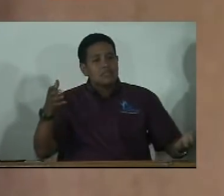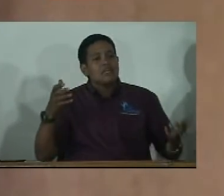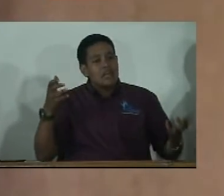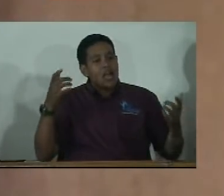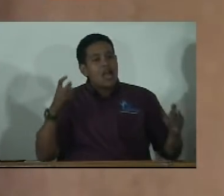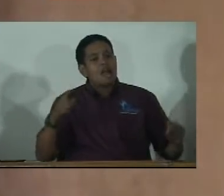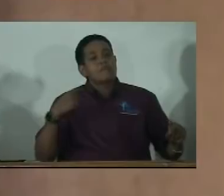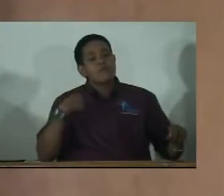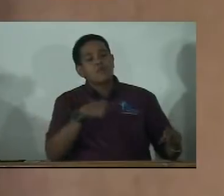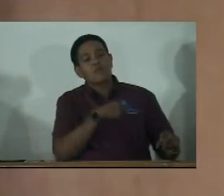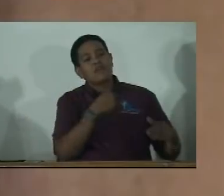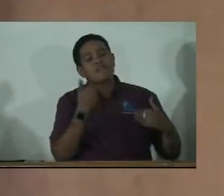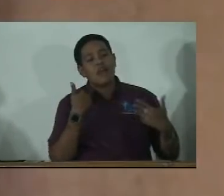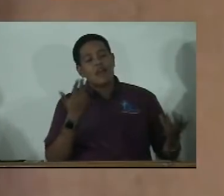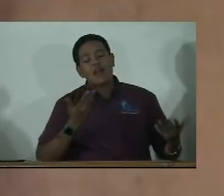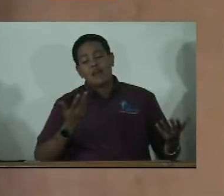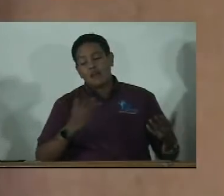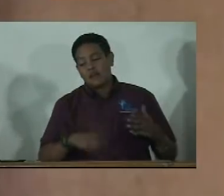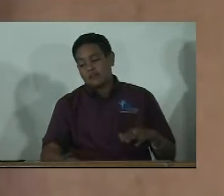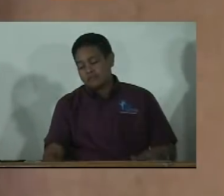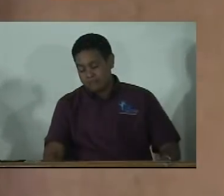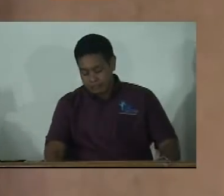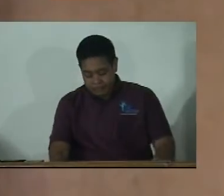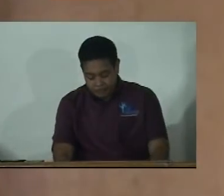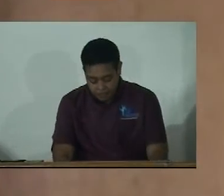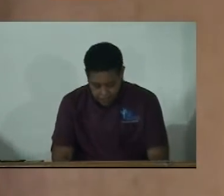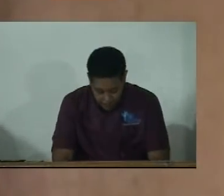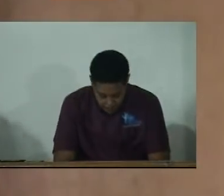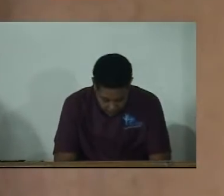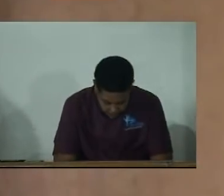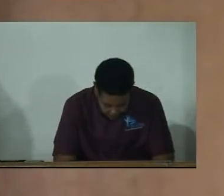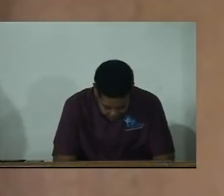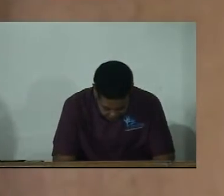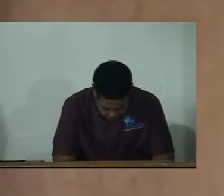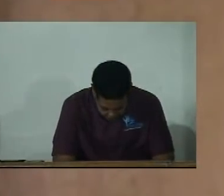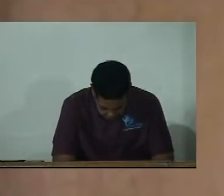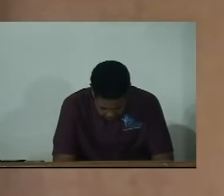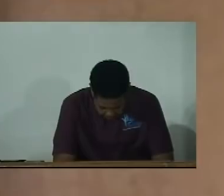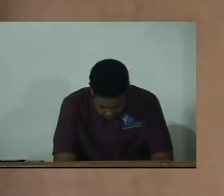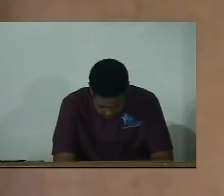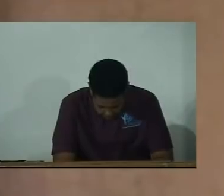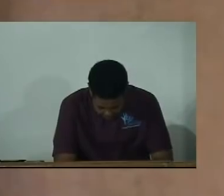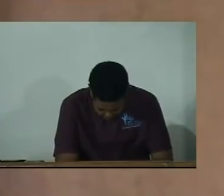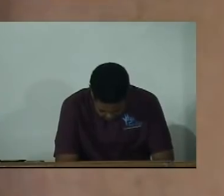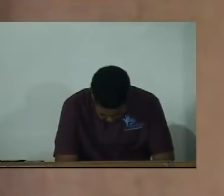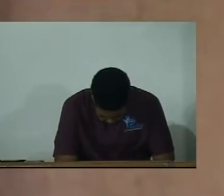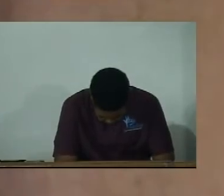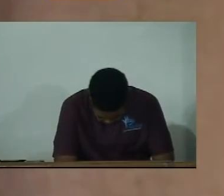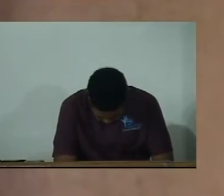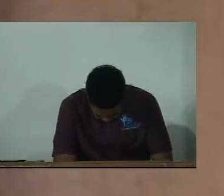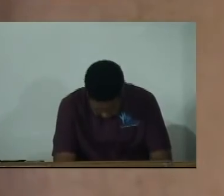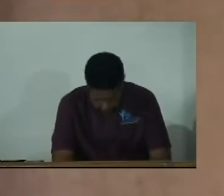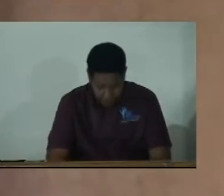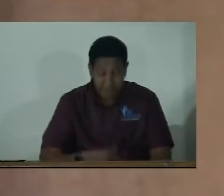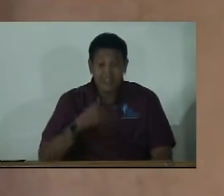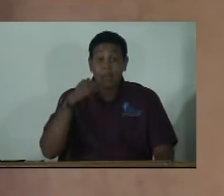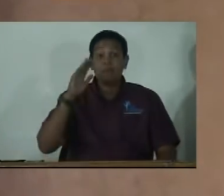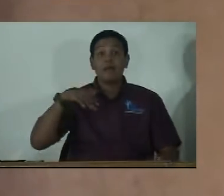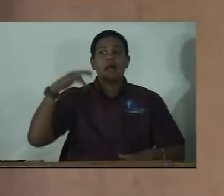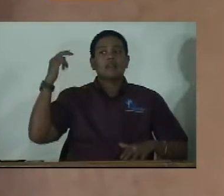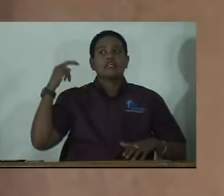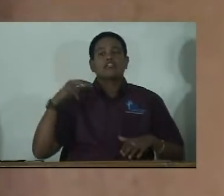we have had a poor history of government lending